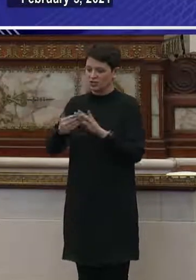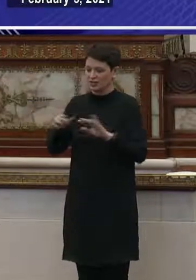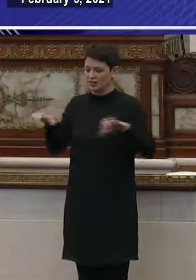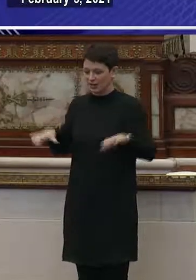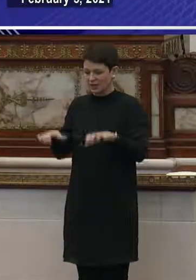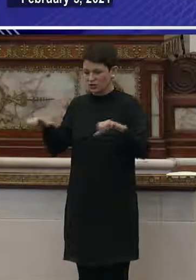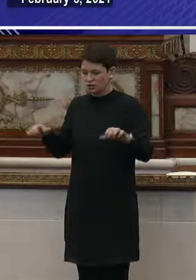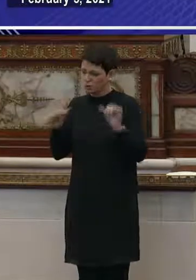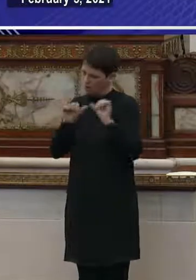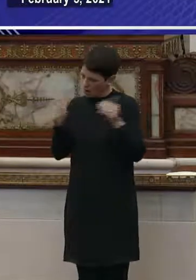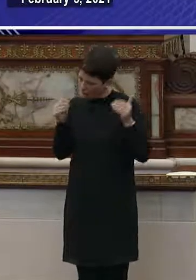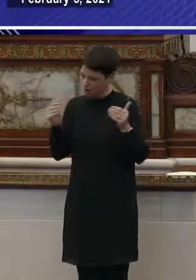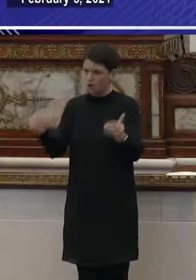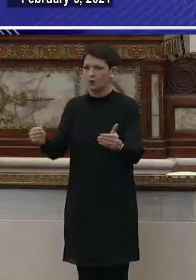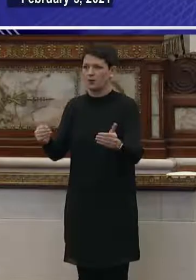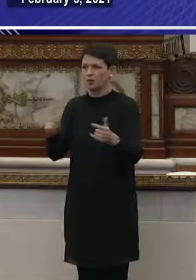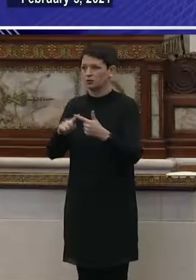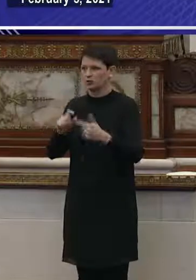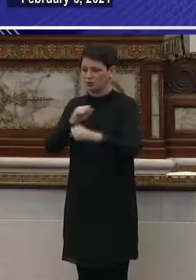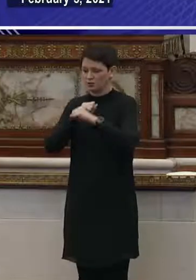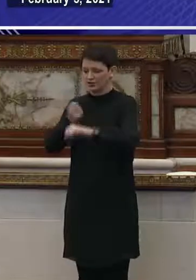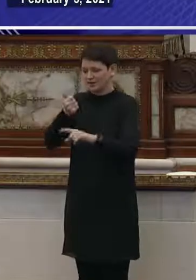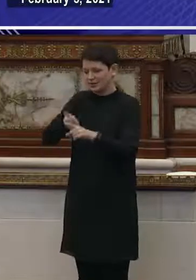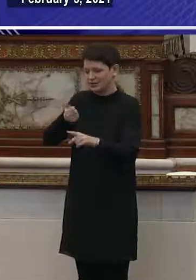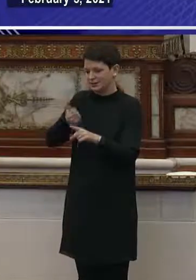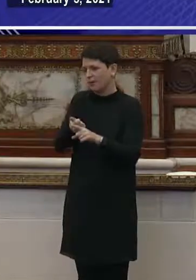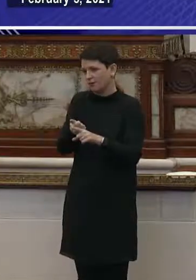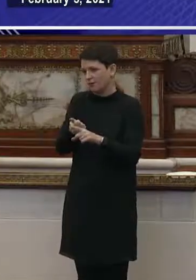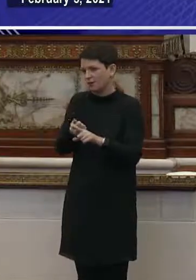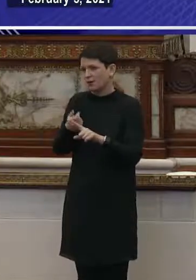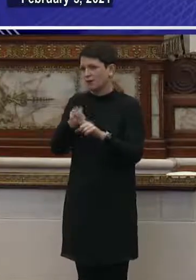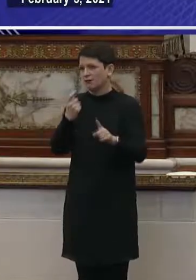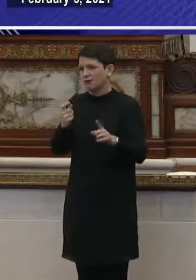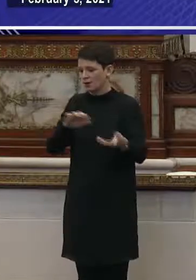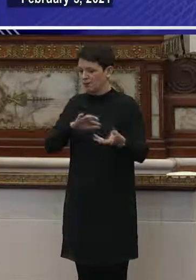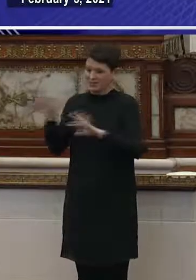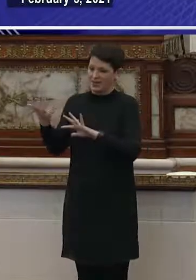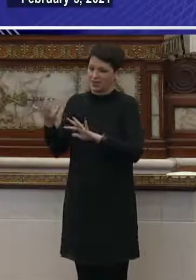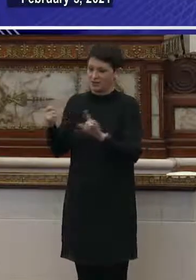make ongoing to protect itself from disasters,